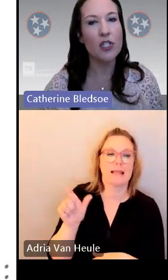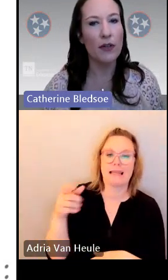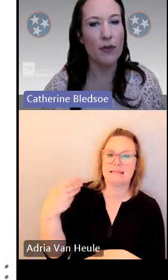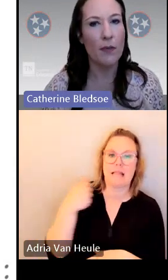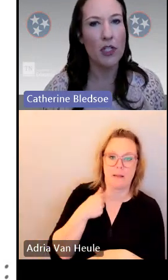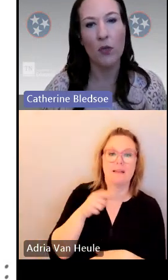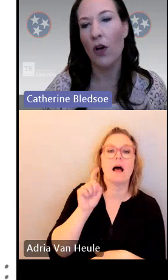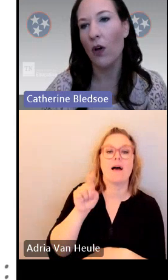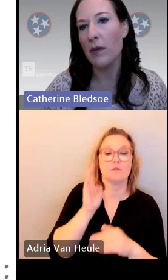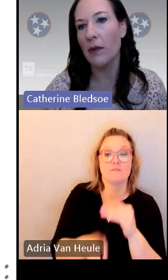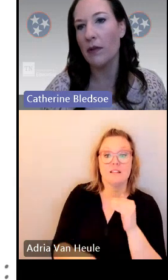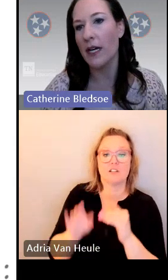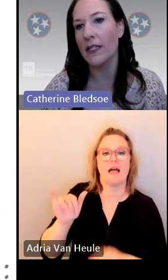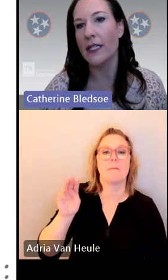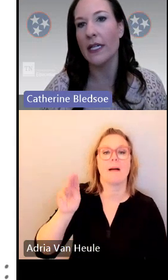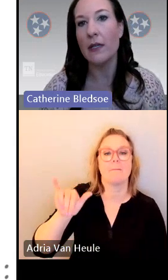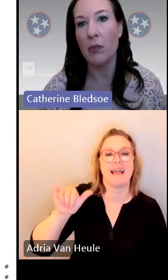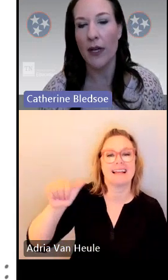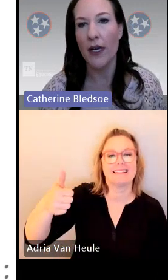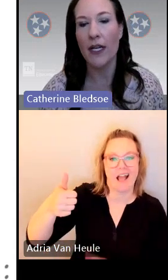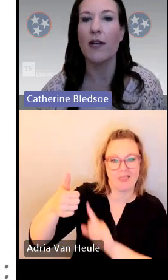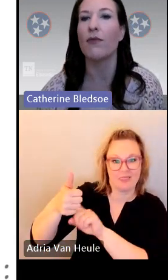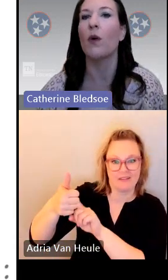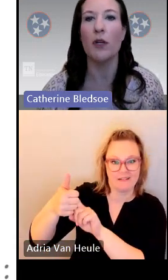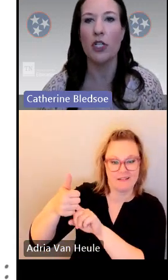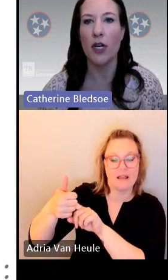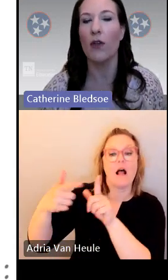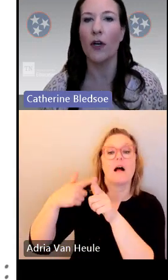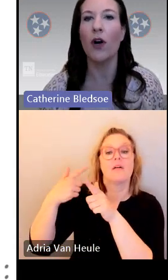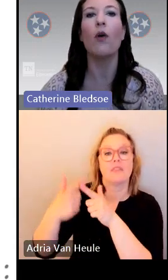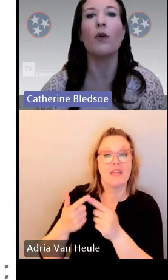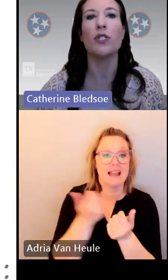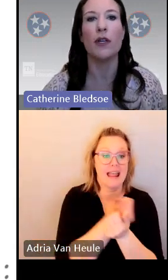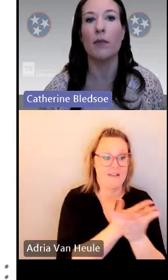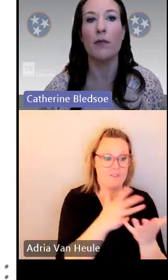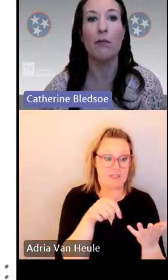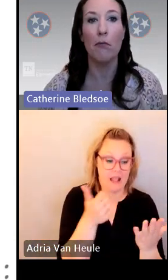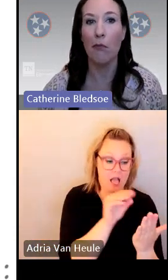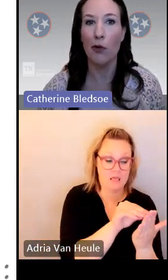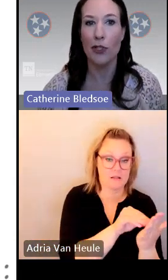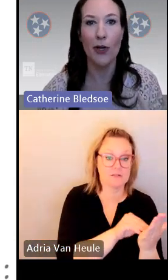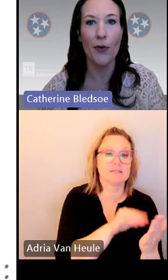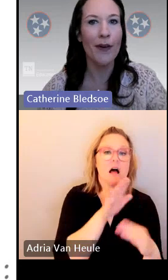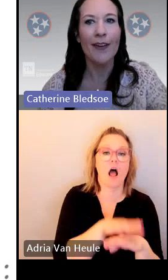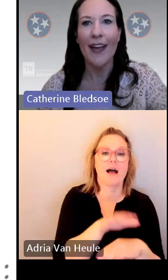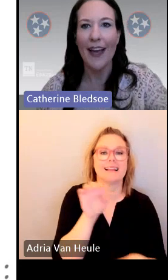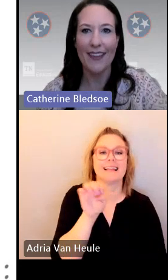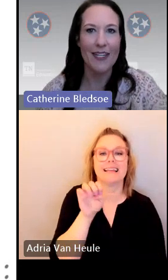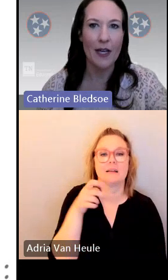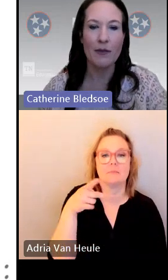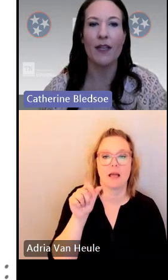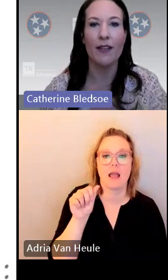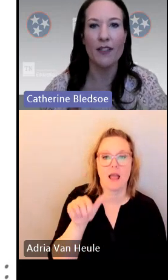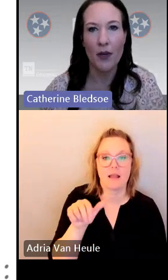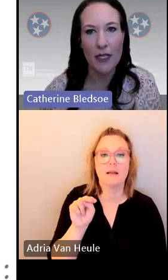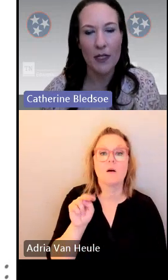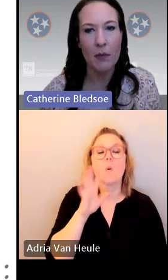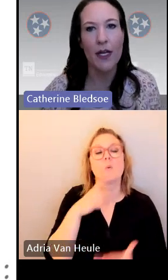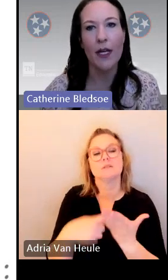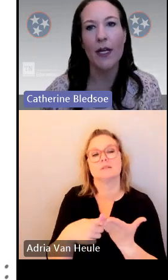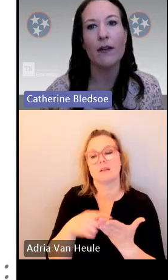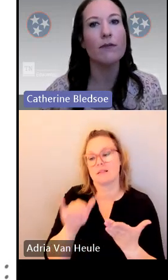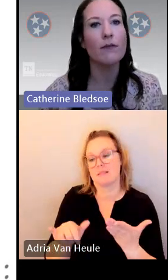then the additional information will all be built out into ePlan, except for what we share on the call, which is going to be more so, hey, the steps, like let's